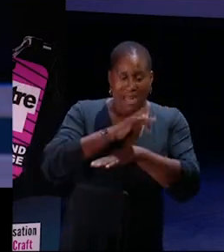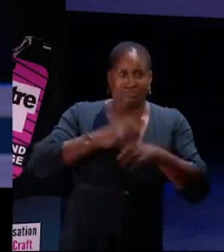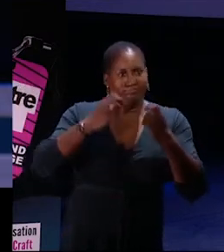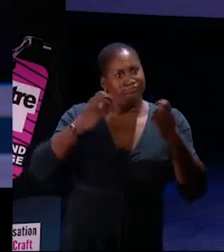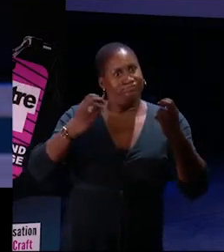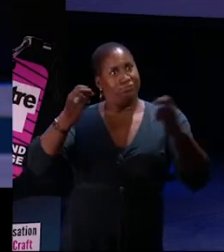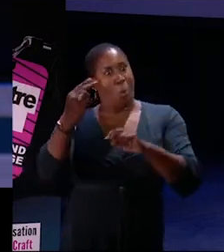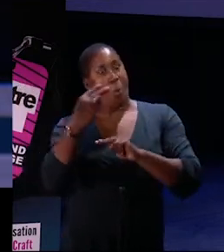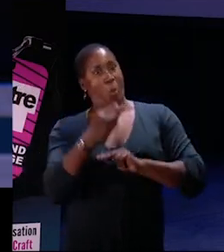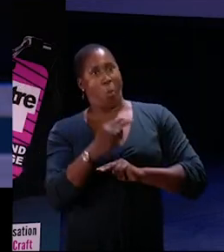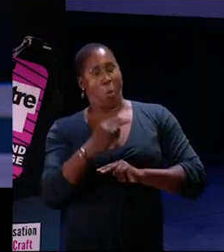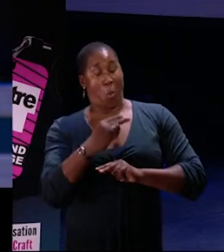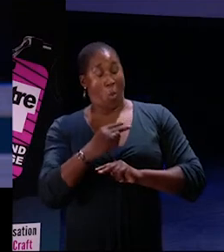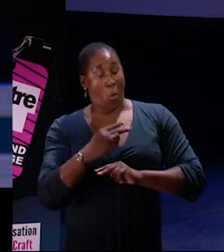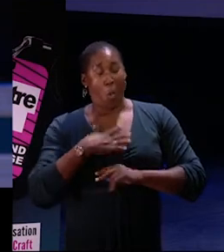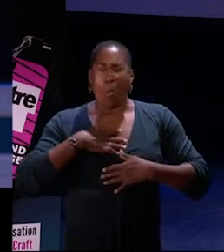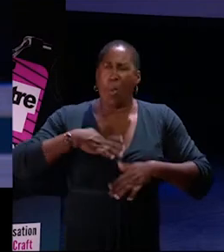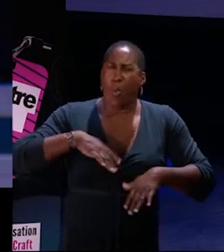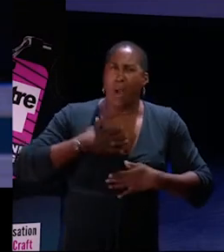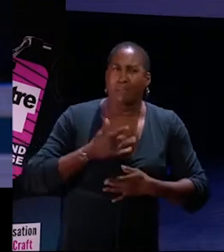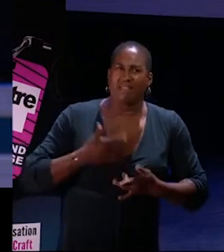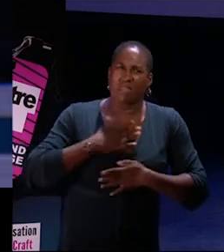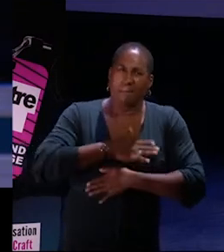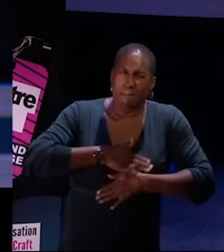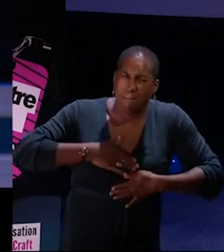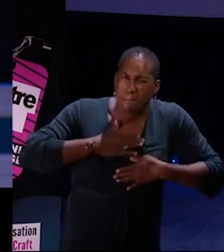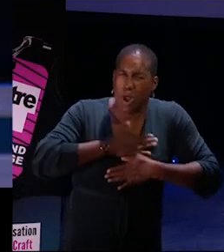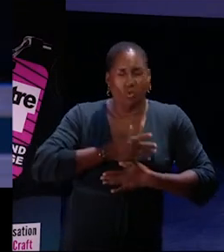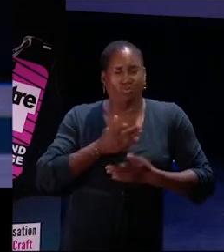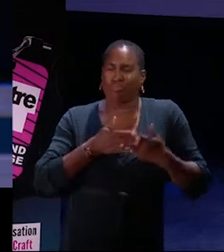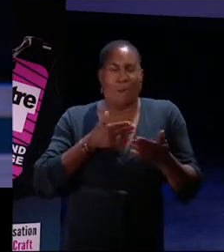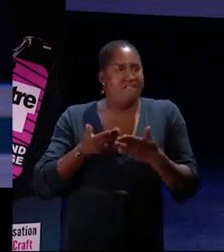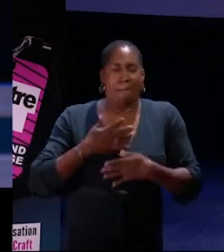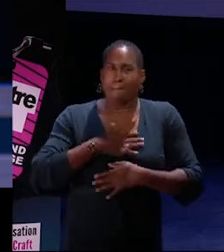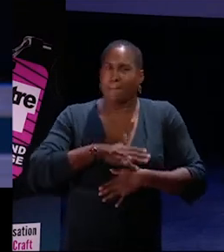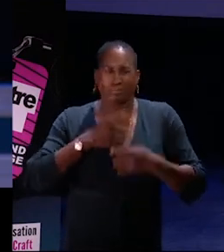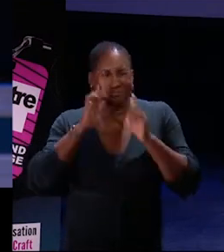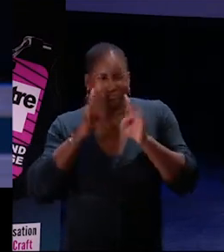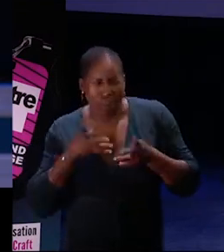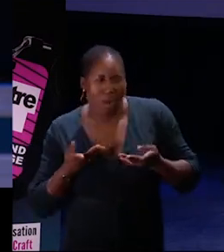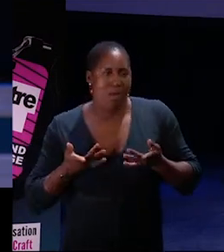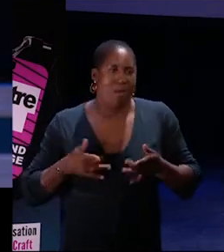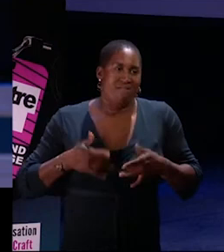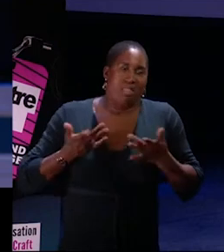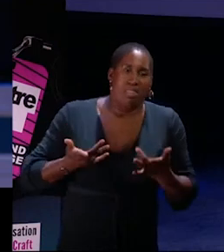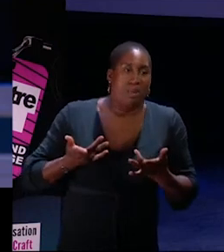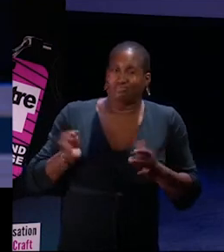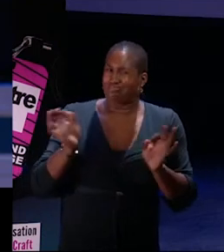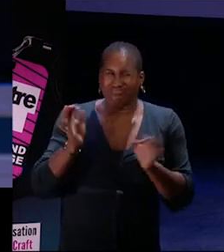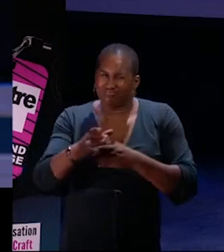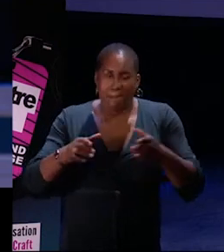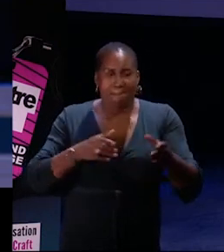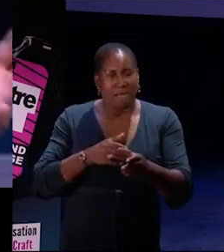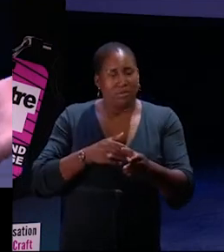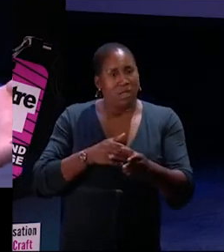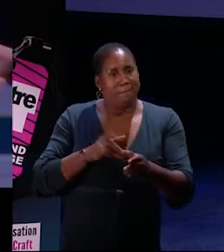stage which makes you cry or makes you delight or makes you love or makes you whatever. There is nothing to replace that, but it does allow us